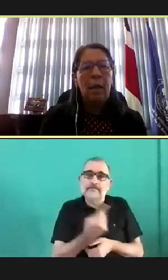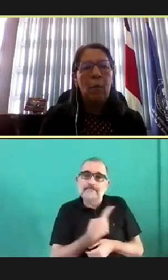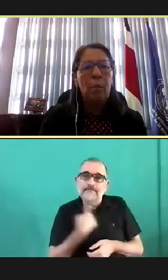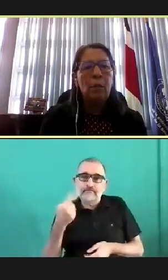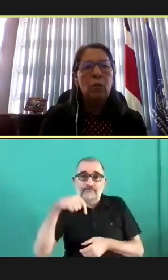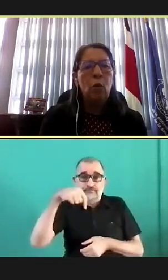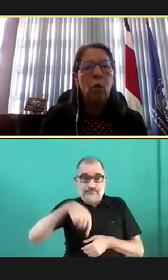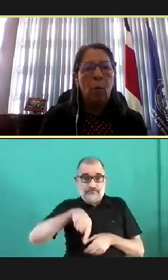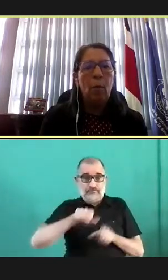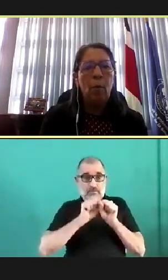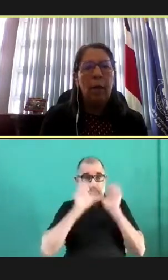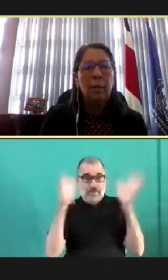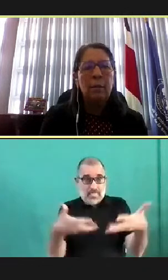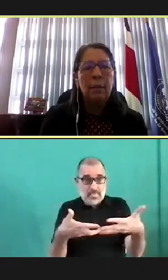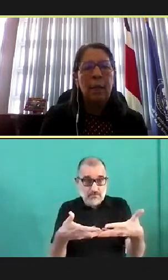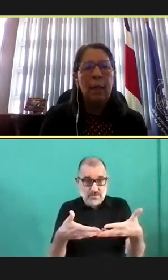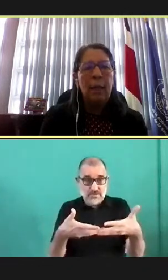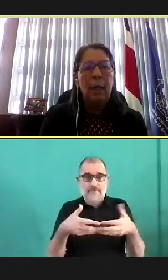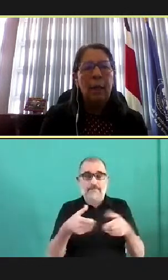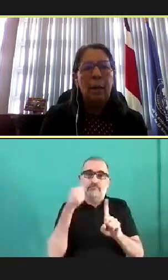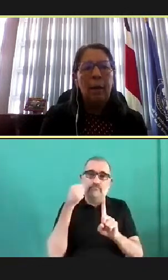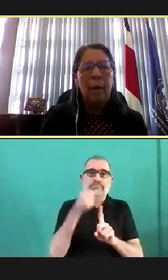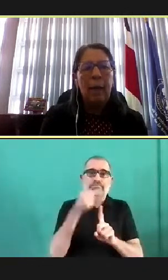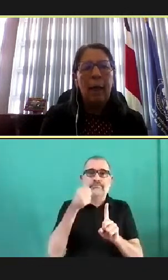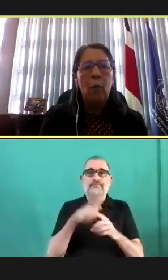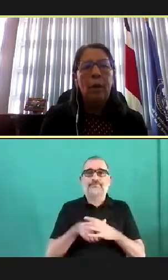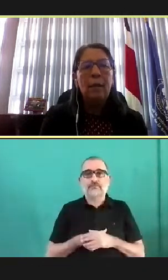we have intersectoral efforts